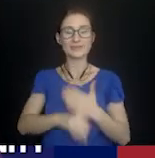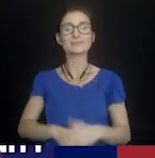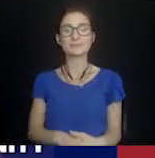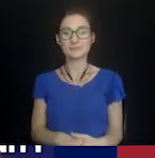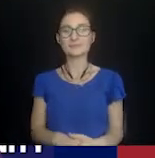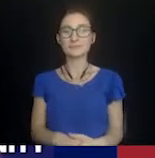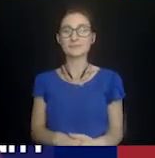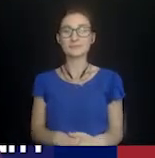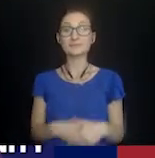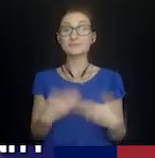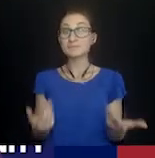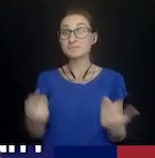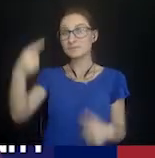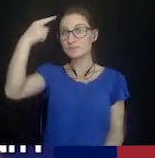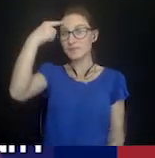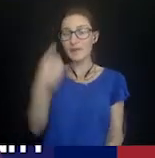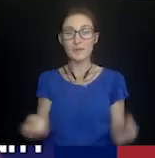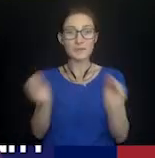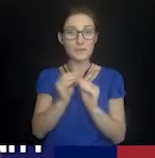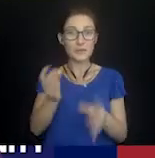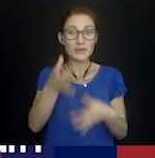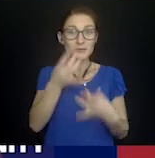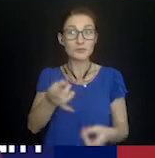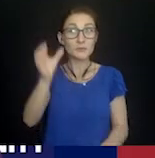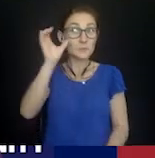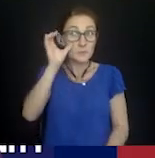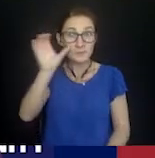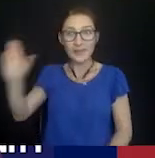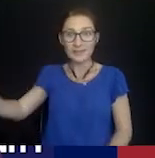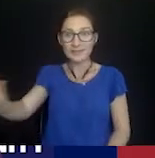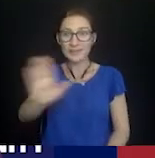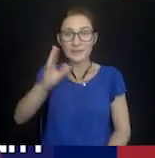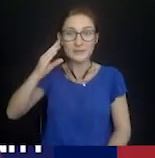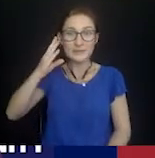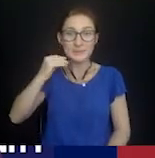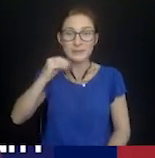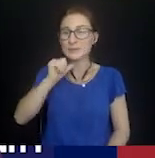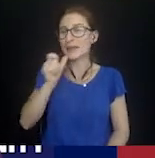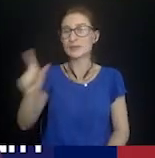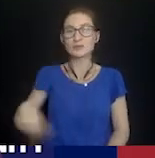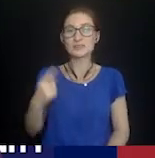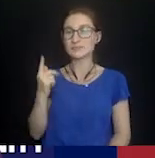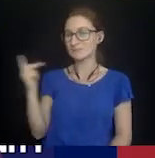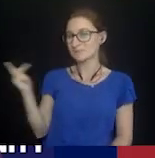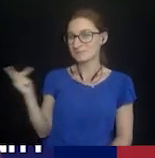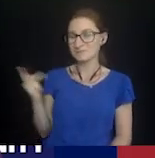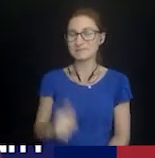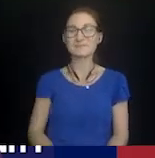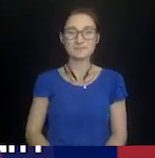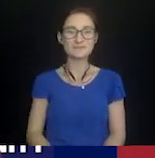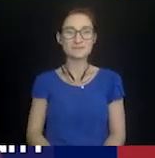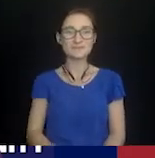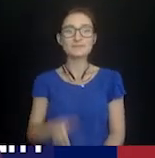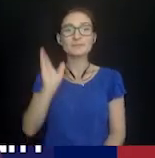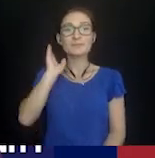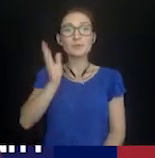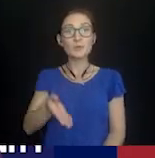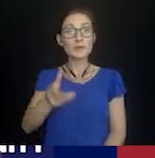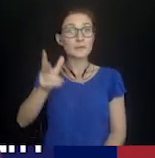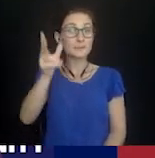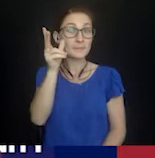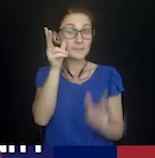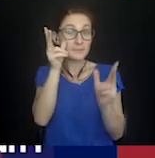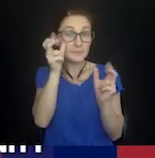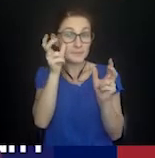And we thought it would be much more interesting for you to listen to them than just to Tony and myself. So you're going to hear them talk